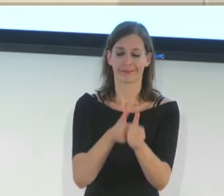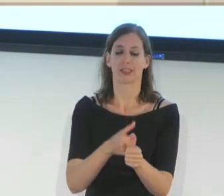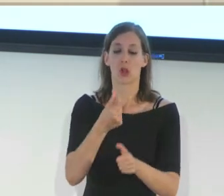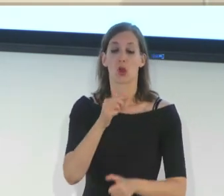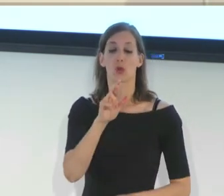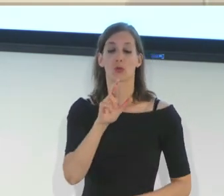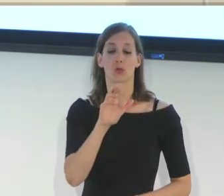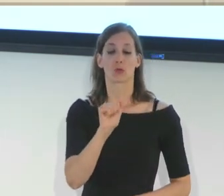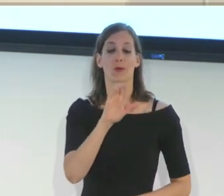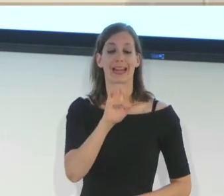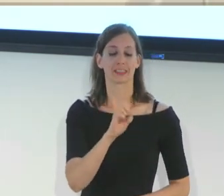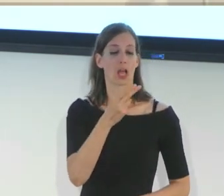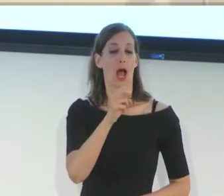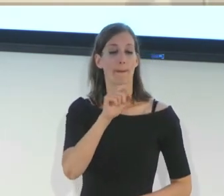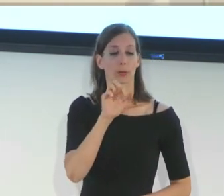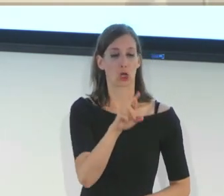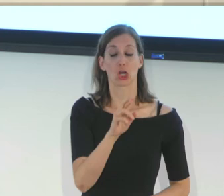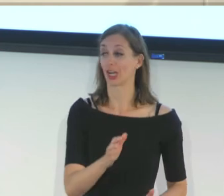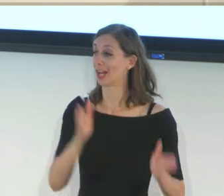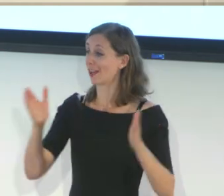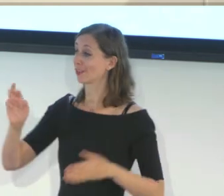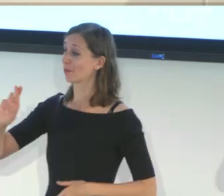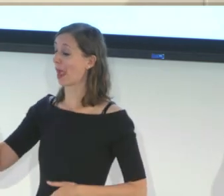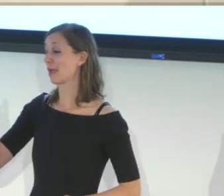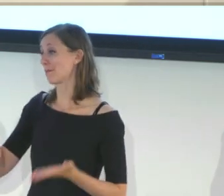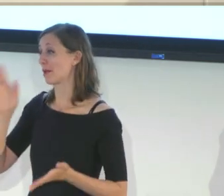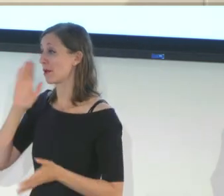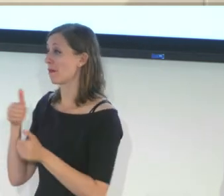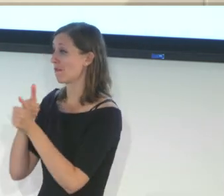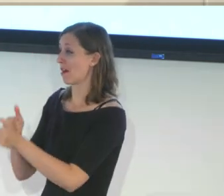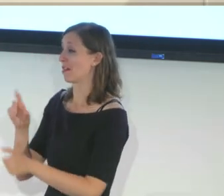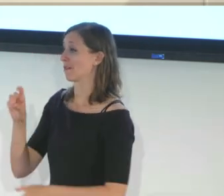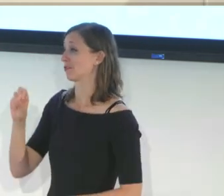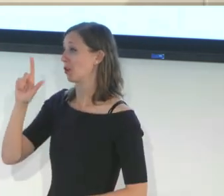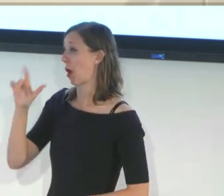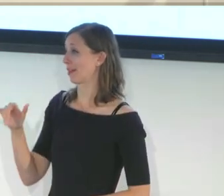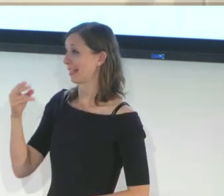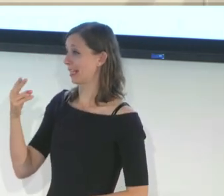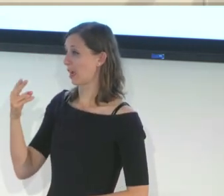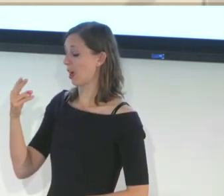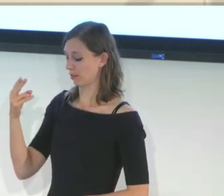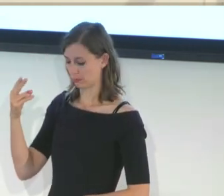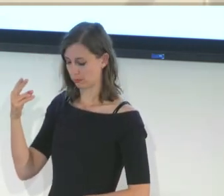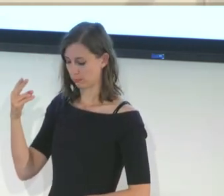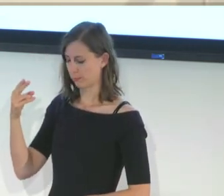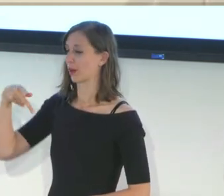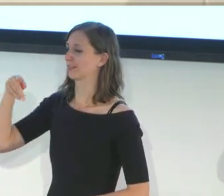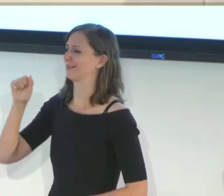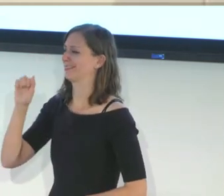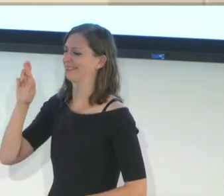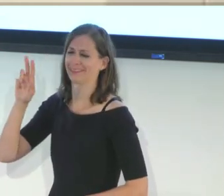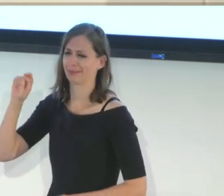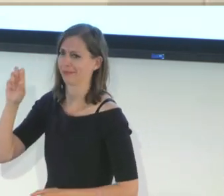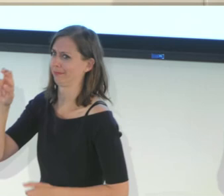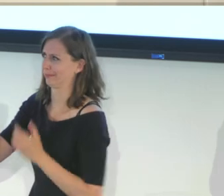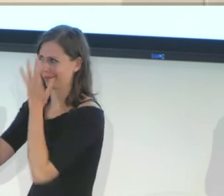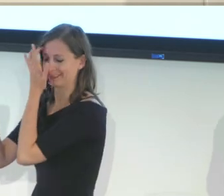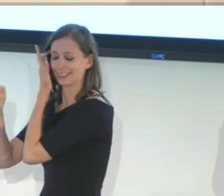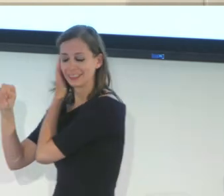Parton. And one of these cases will probably have papers about quantum computing, and the other one probably not.